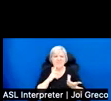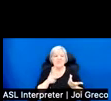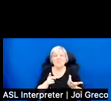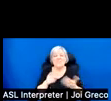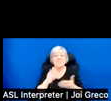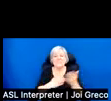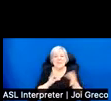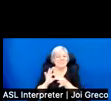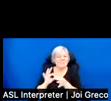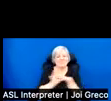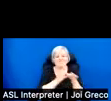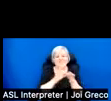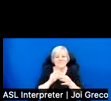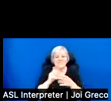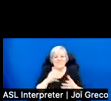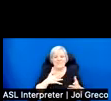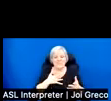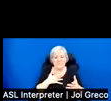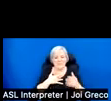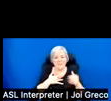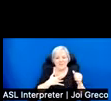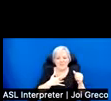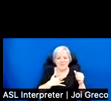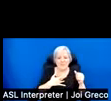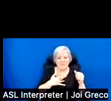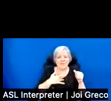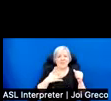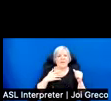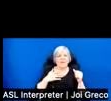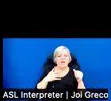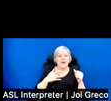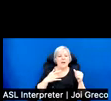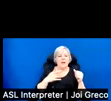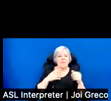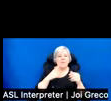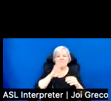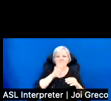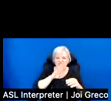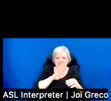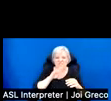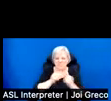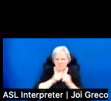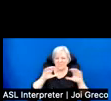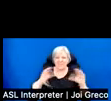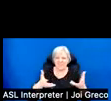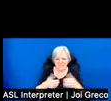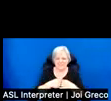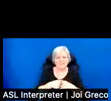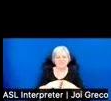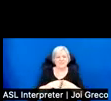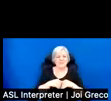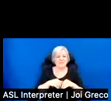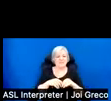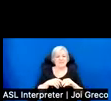an integration of competencies in the group, frustration with the course, when students focused on issues with the course rather than on completing